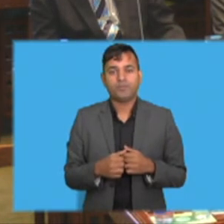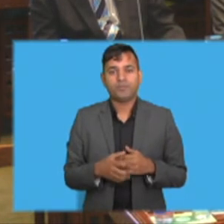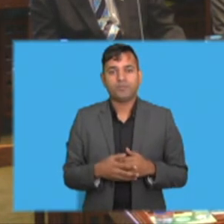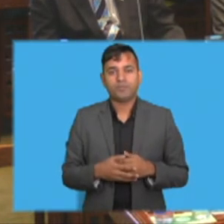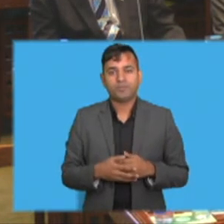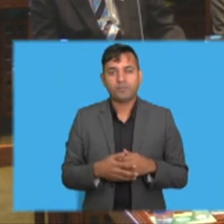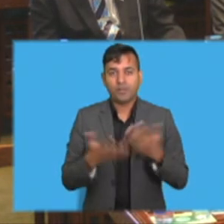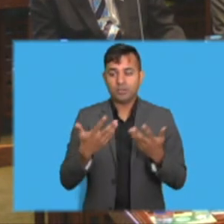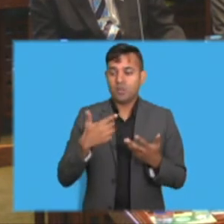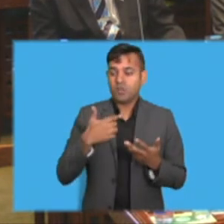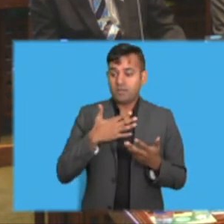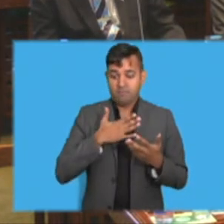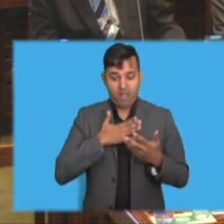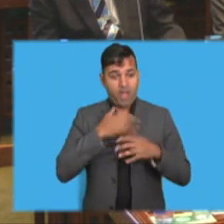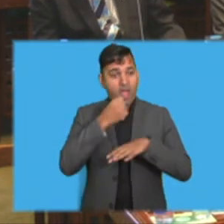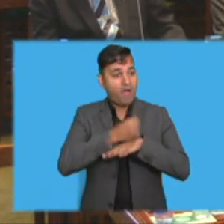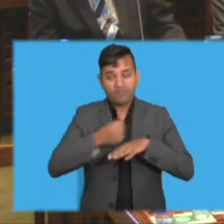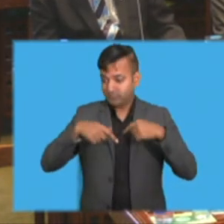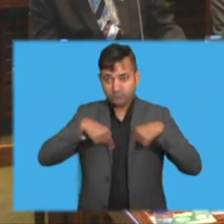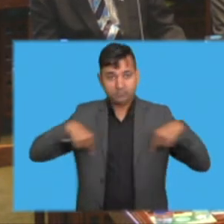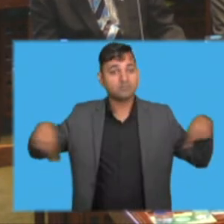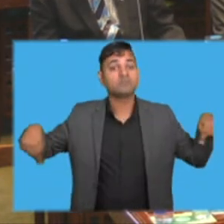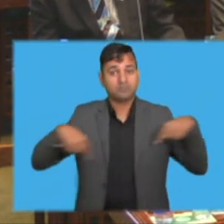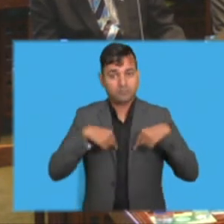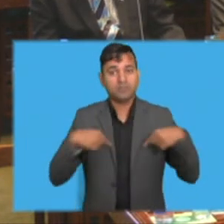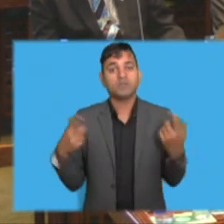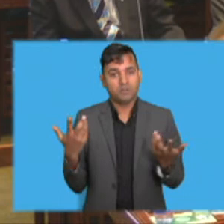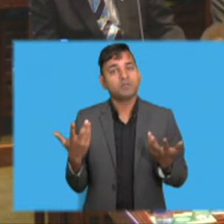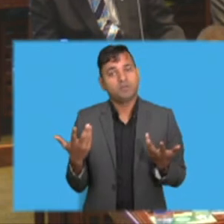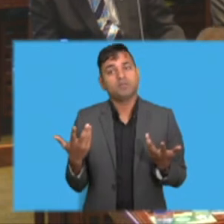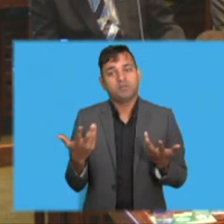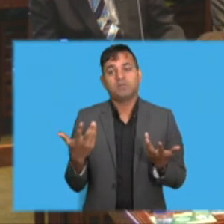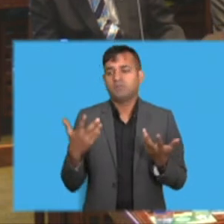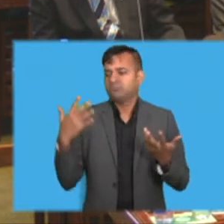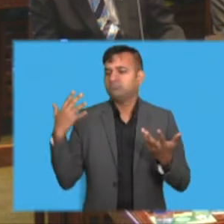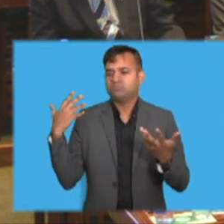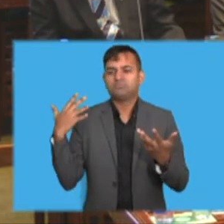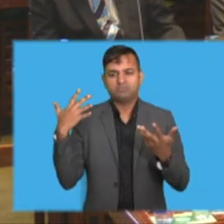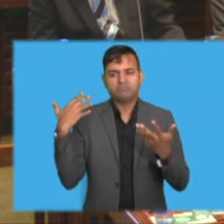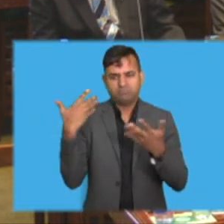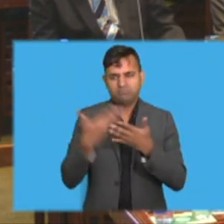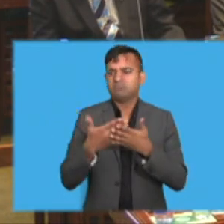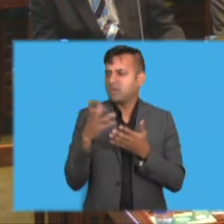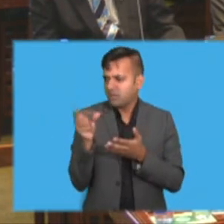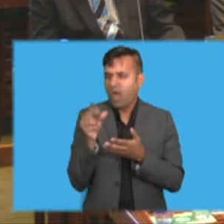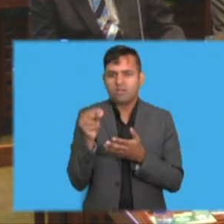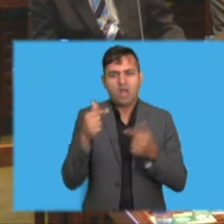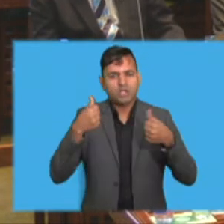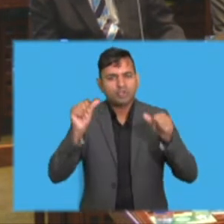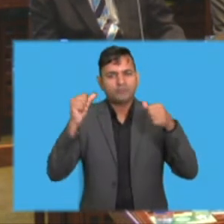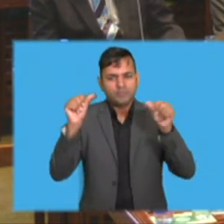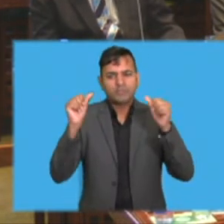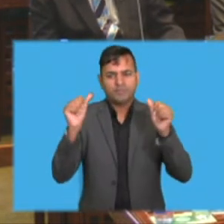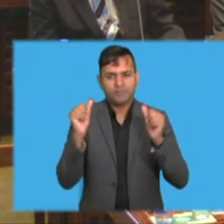My government recognizes the immense harm those years caused Fiji, and I have made it my personal mission to